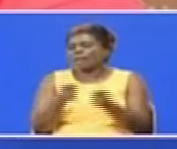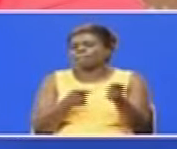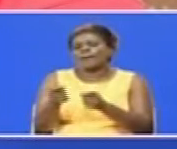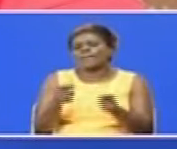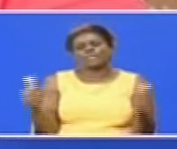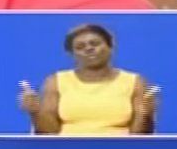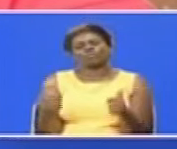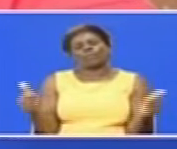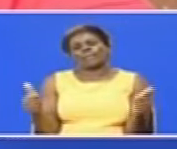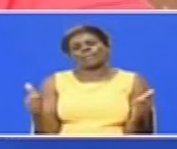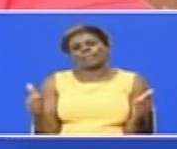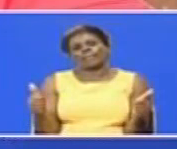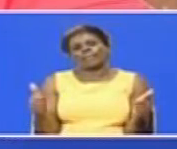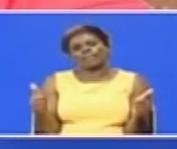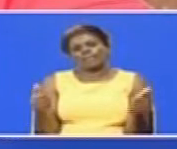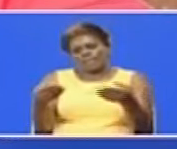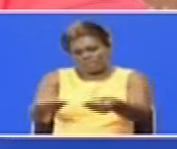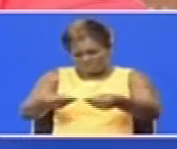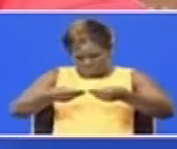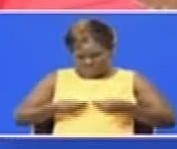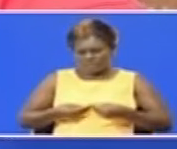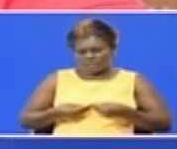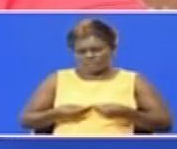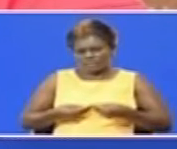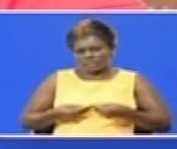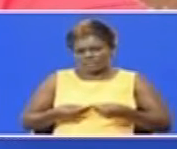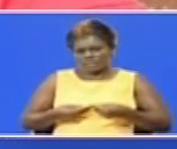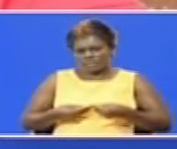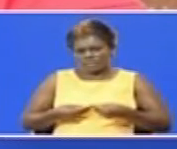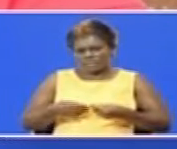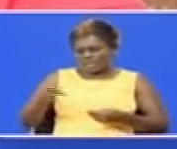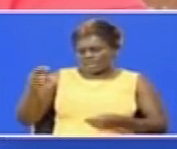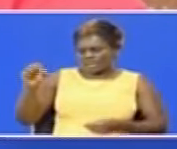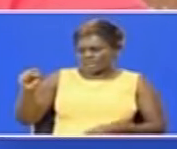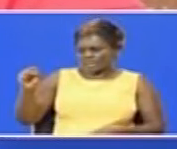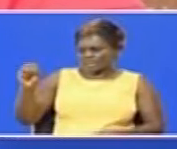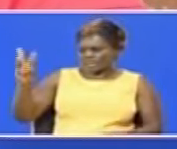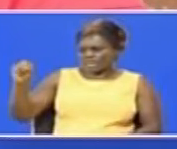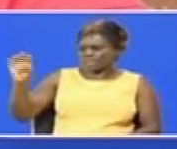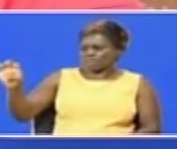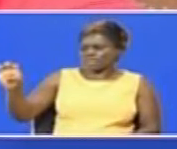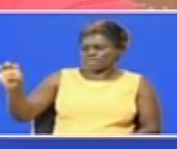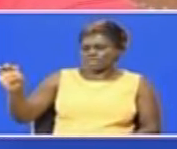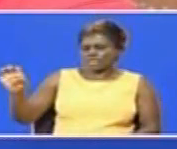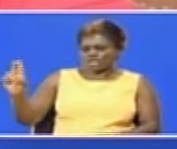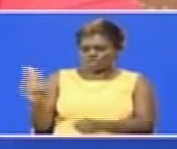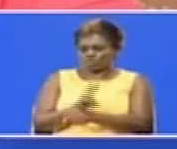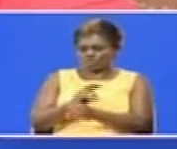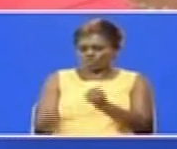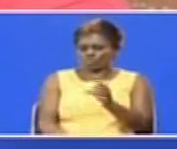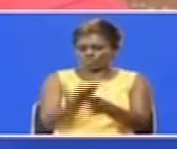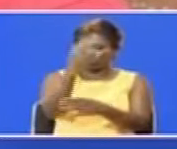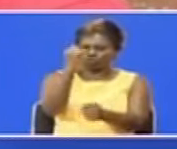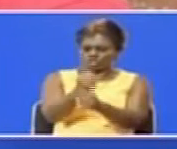well. They should bring it to the relevant, or what you call SMEs, that use it to create employment for